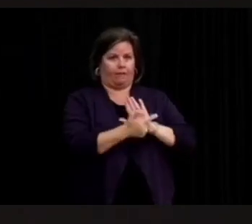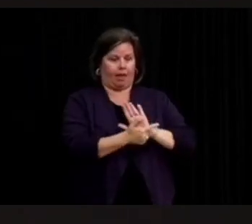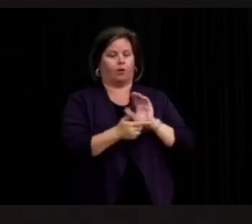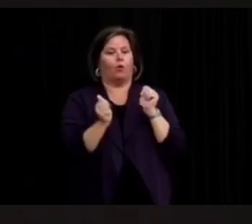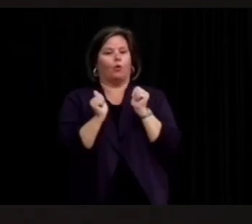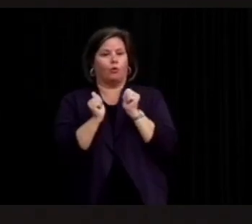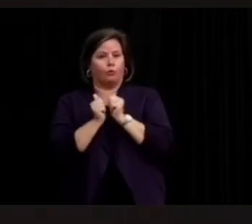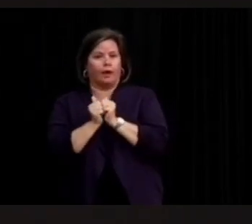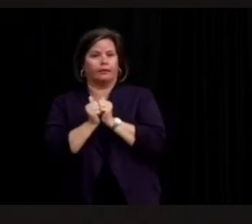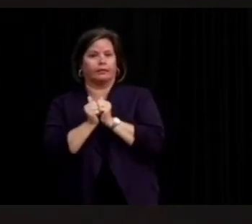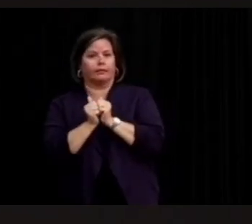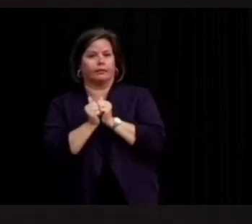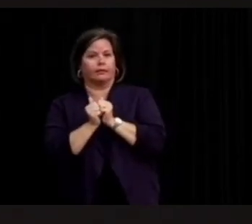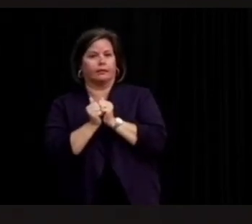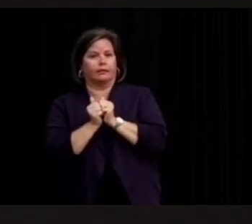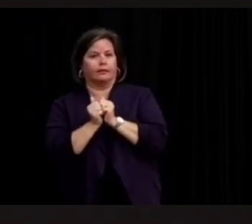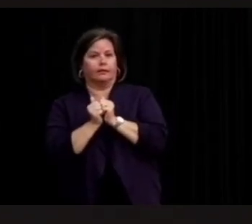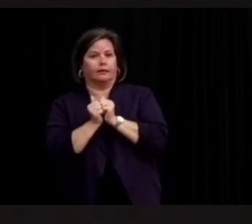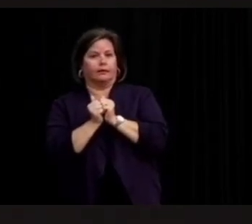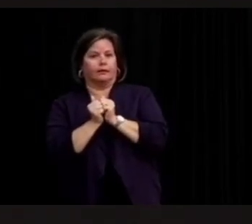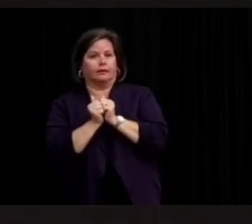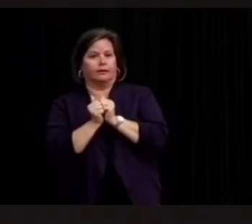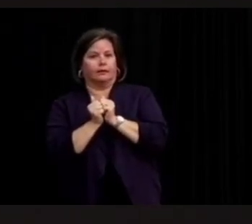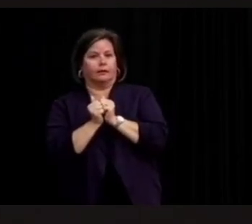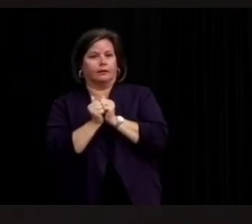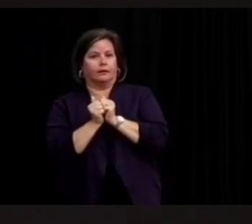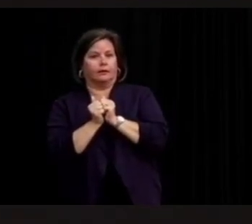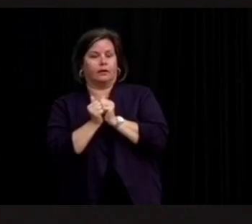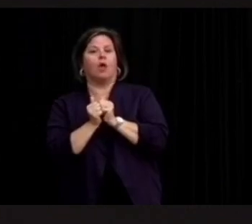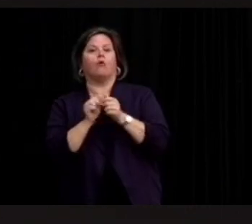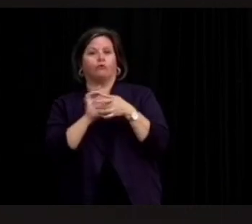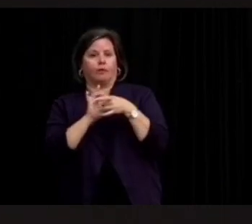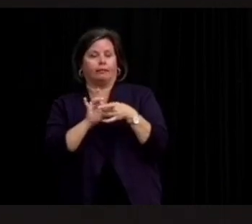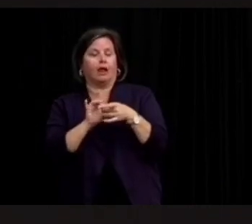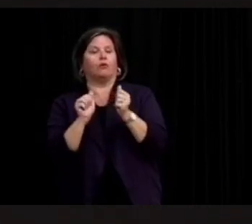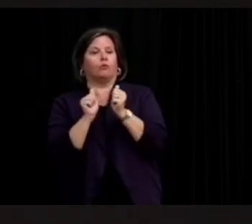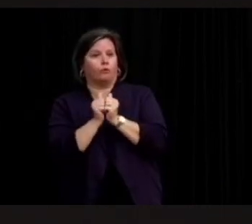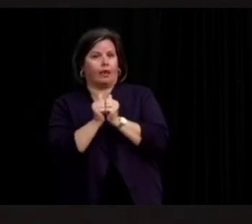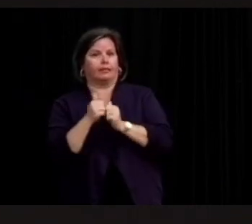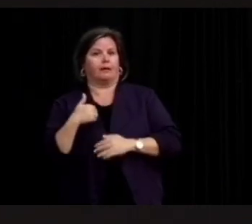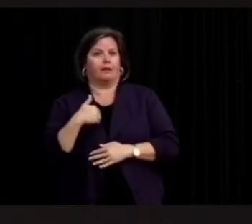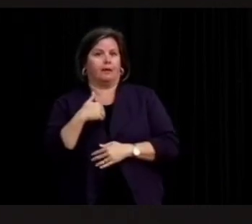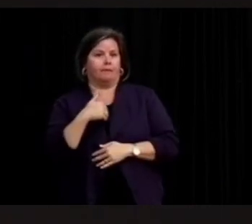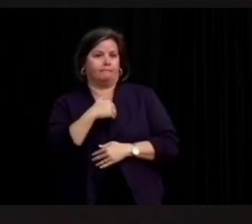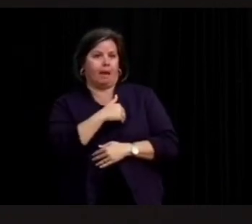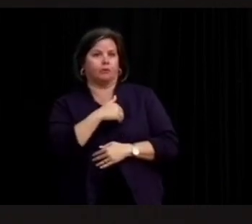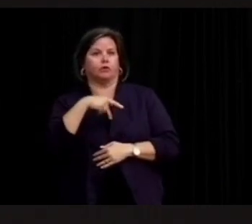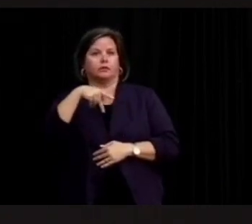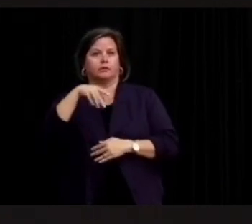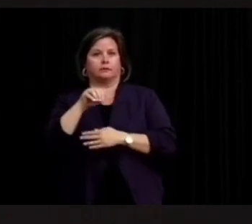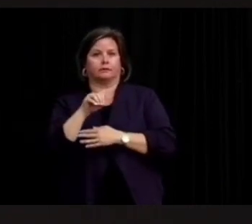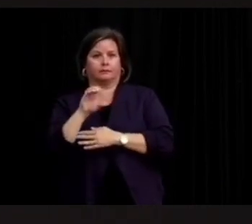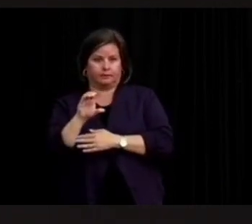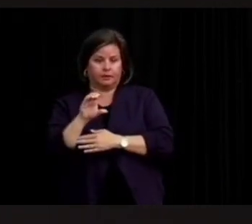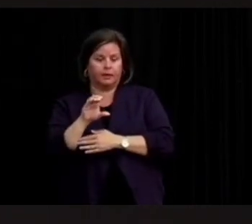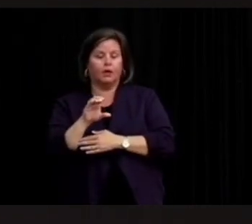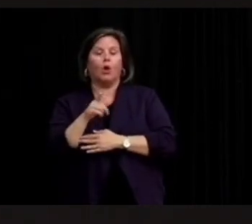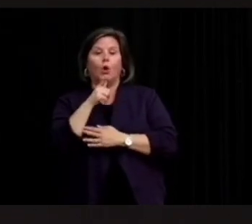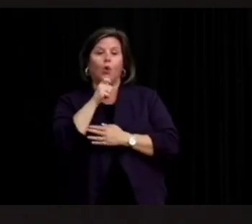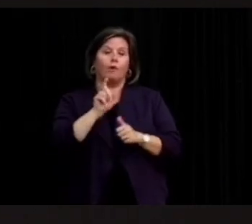on our members of color who work primarily with first-time buyers and buyers of